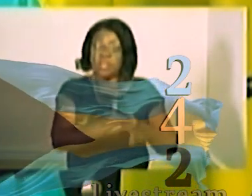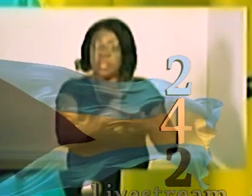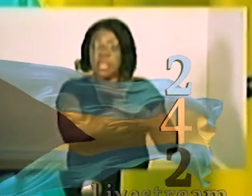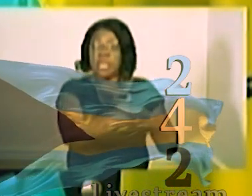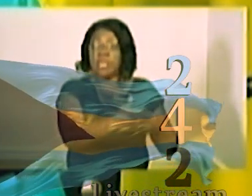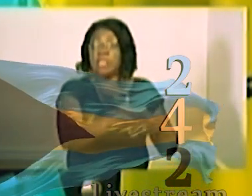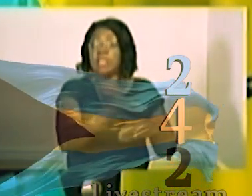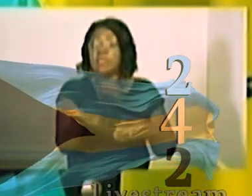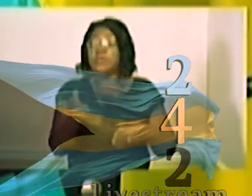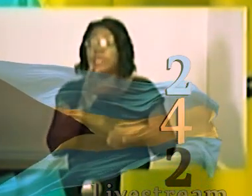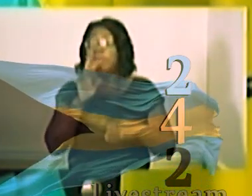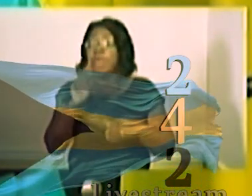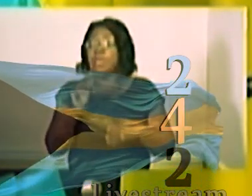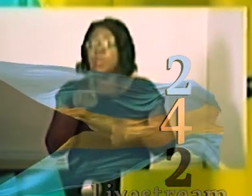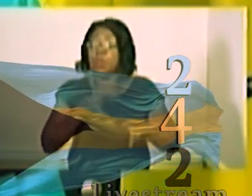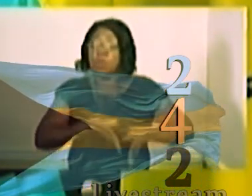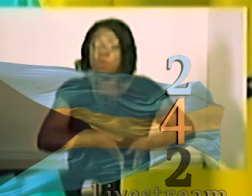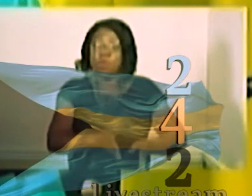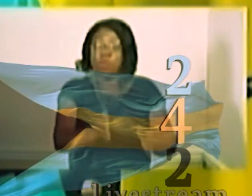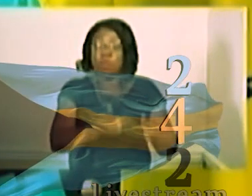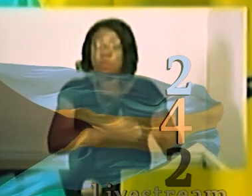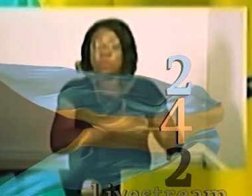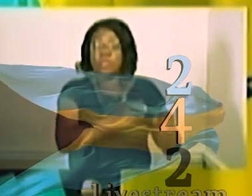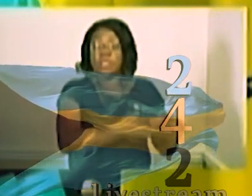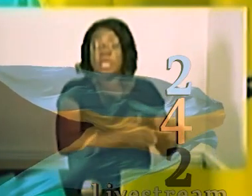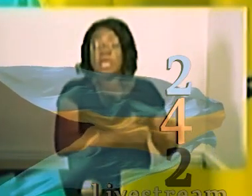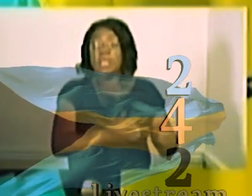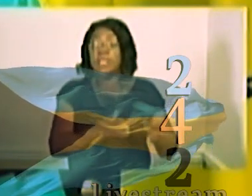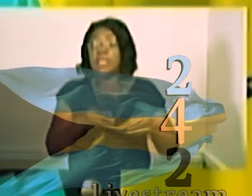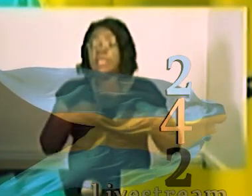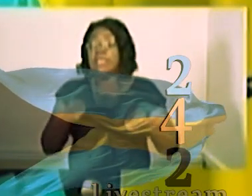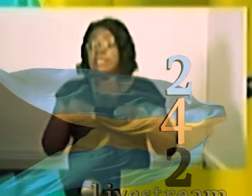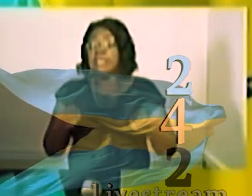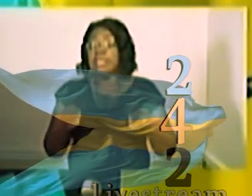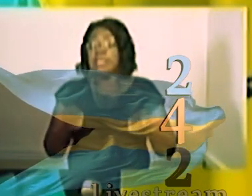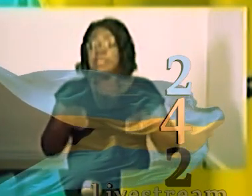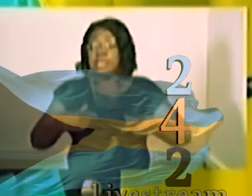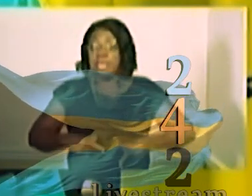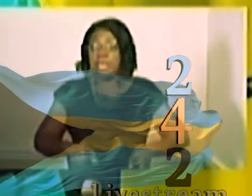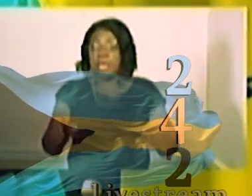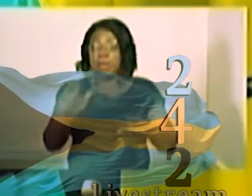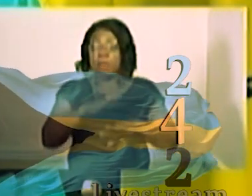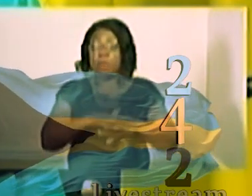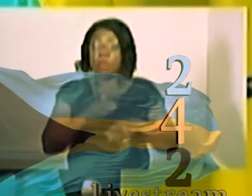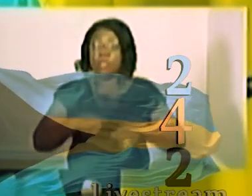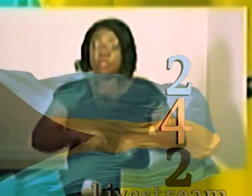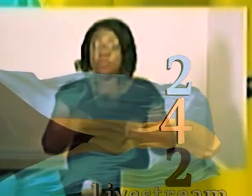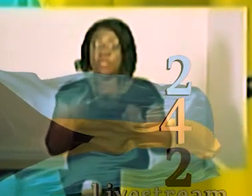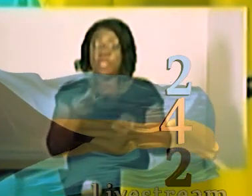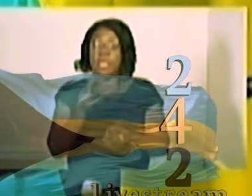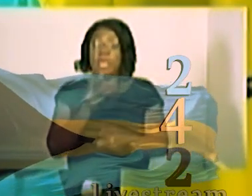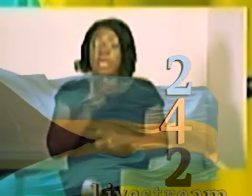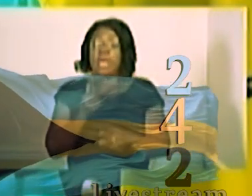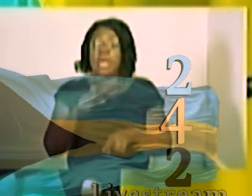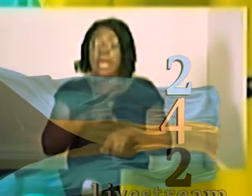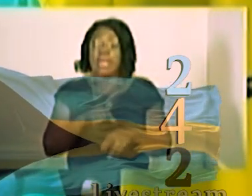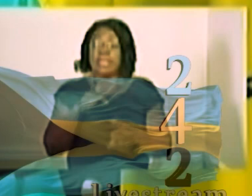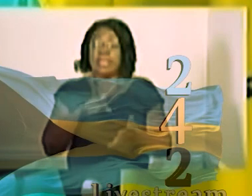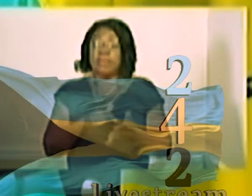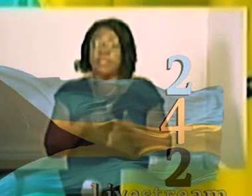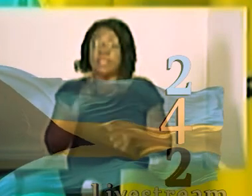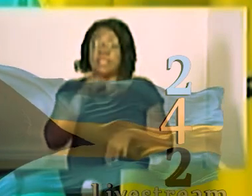that there are no roadside vendors allowed on the streets at this particular time. It is